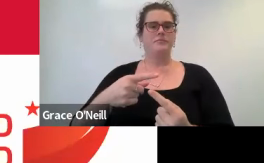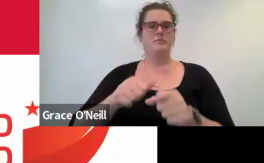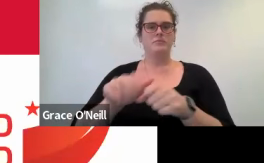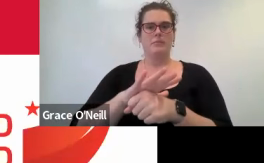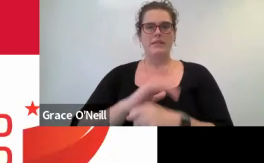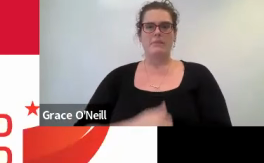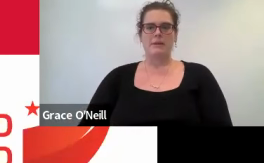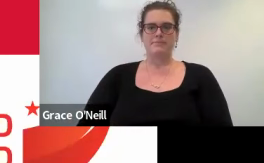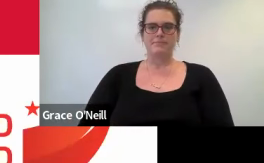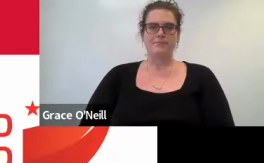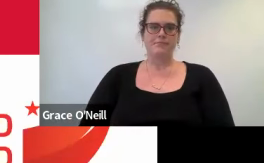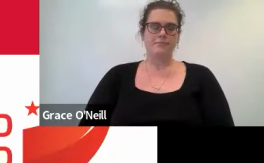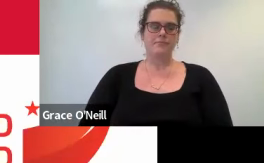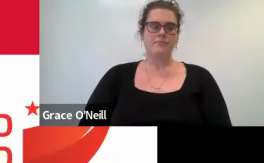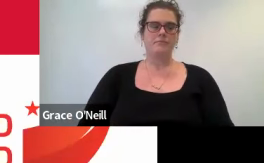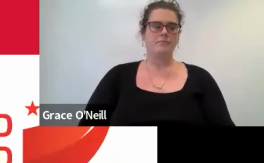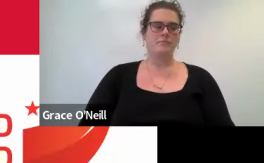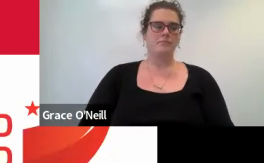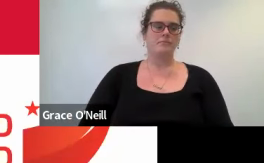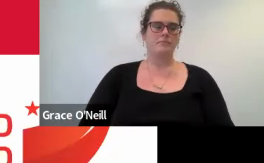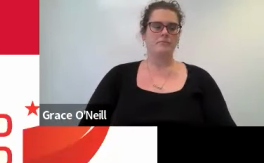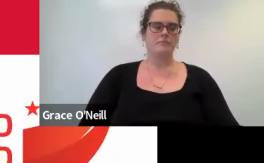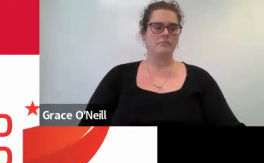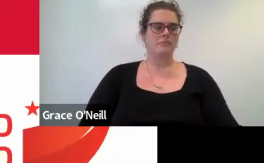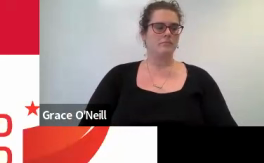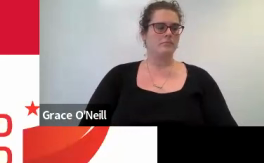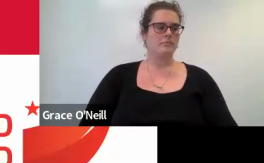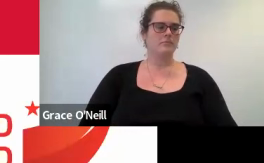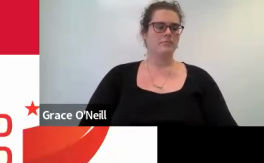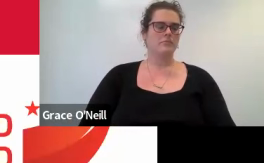COVID-19. Next.